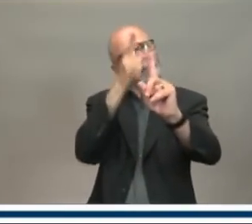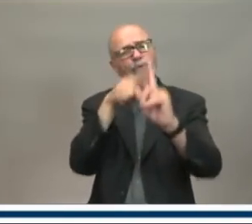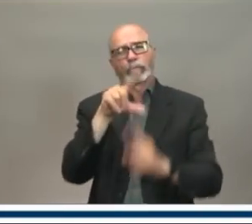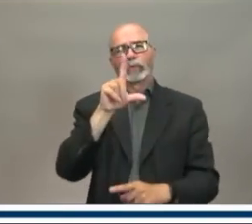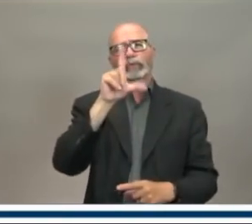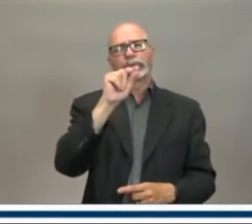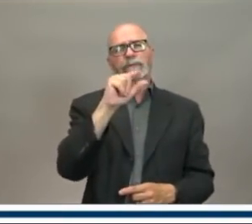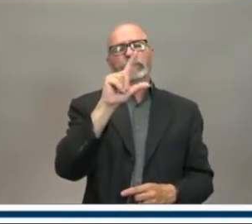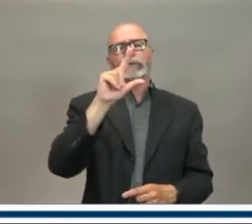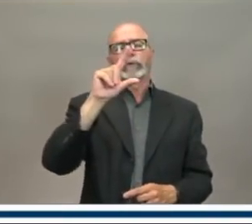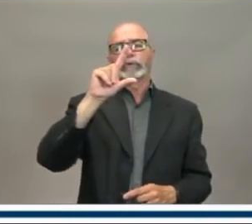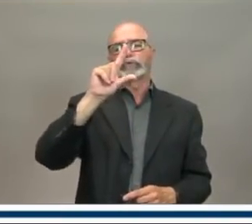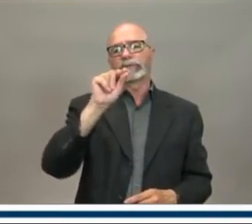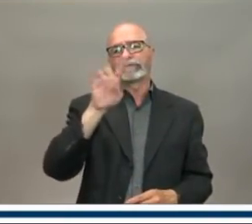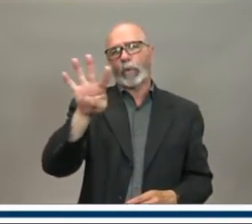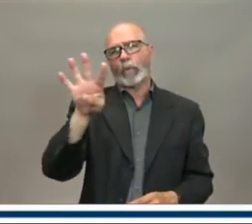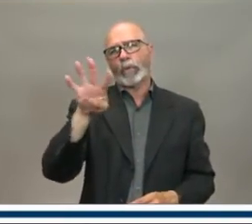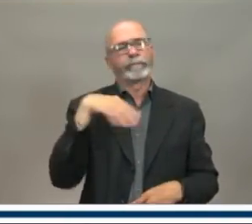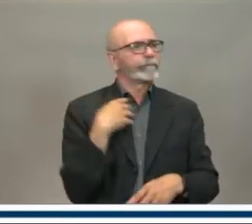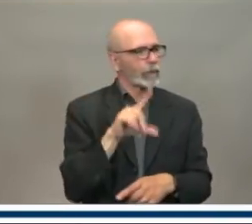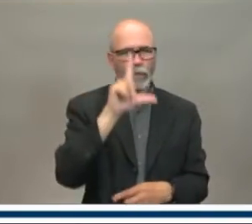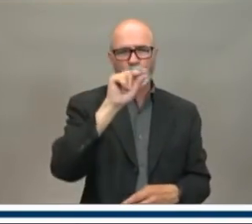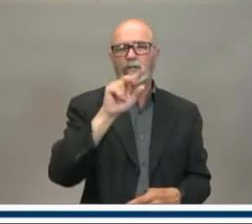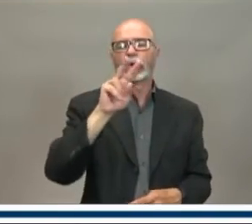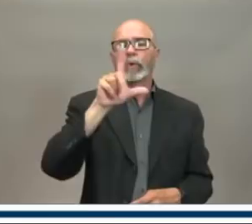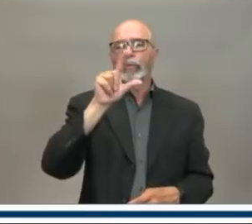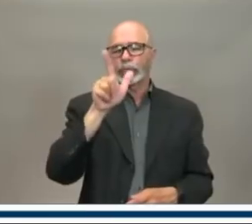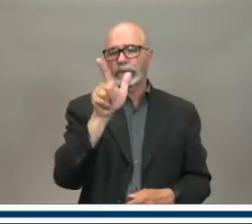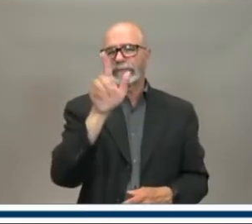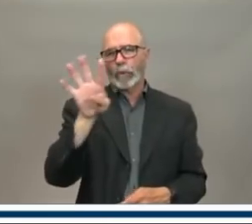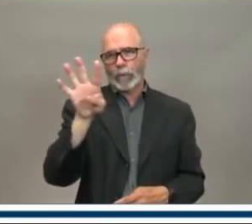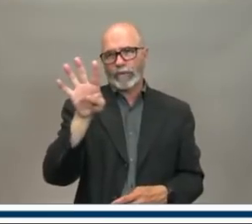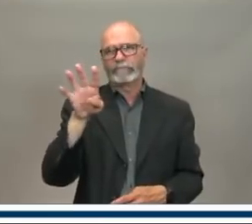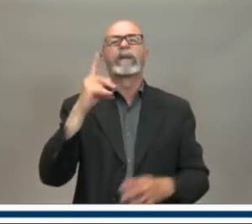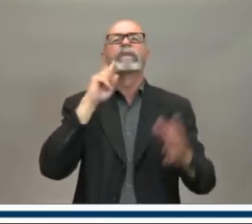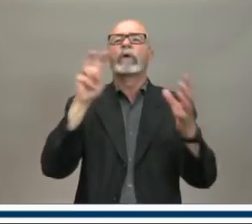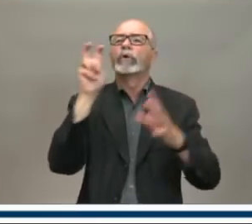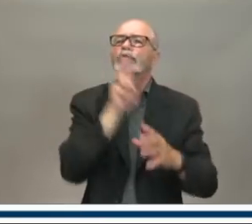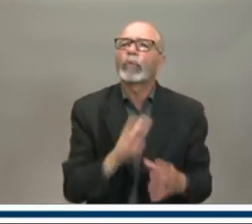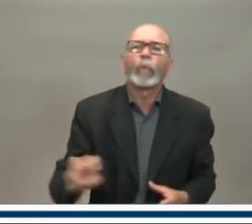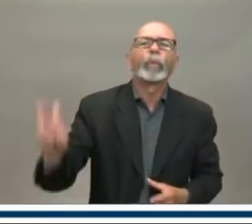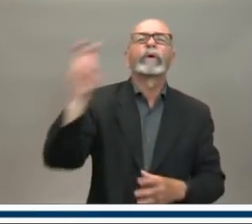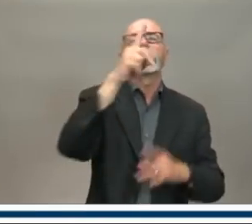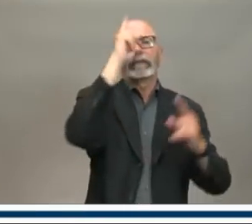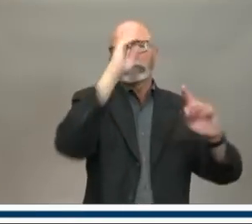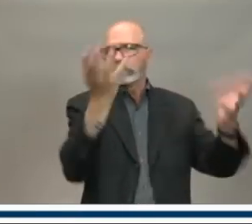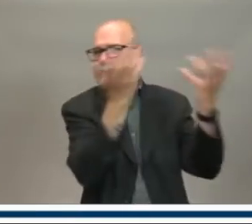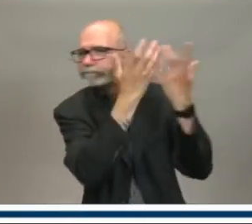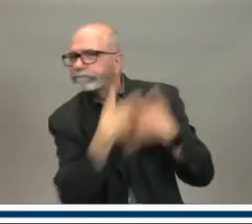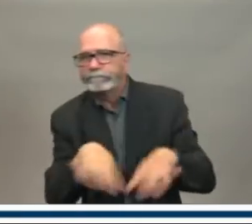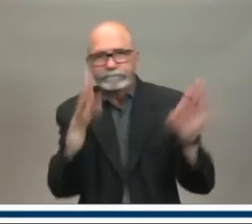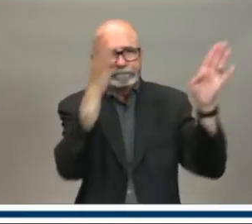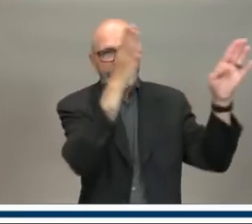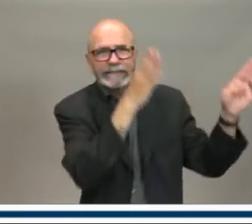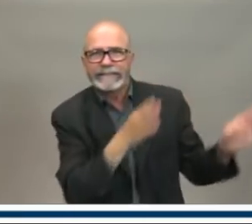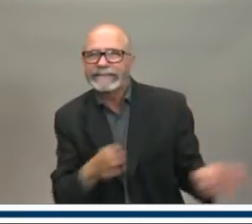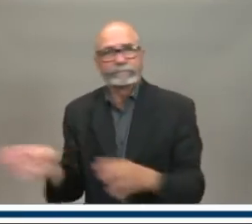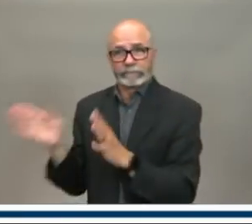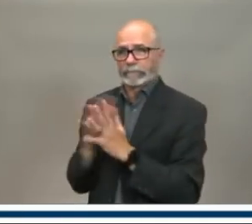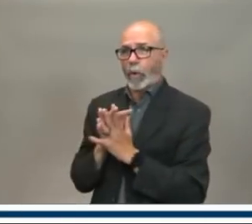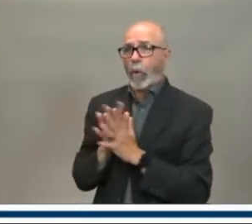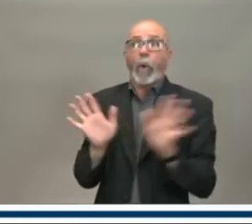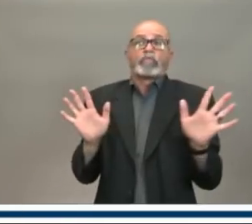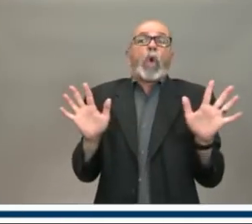be readjusted? Well, listen, we're focused on trying to get our economy reopened to go forward.